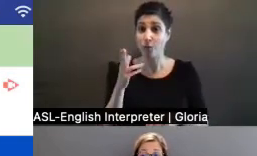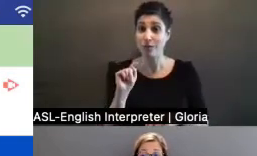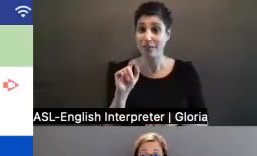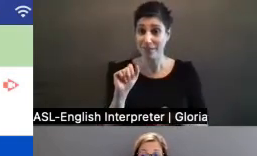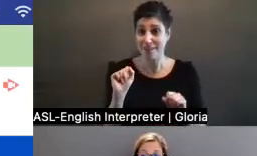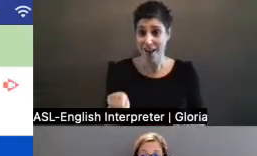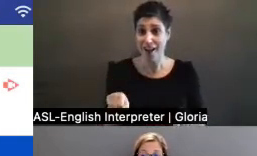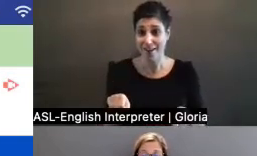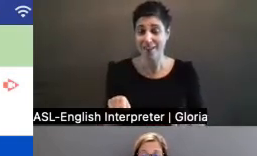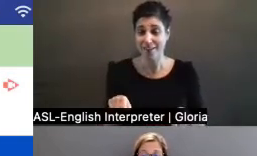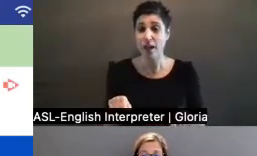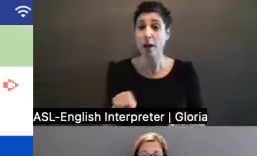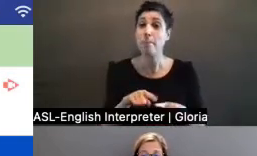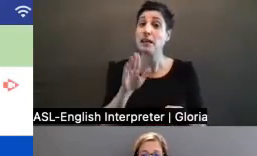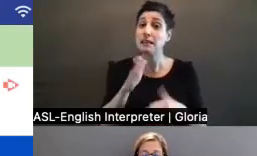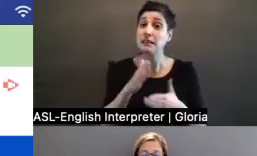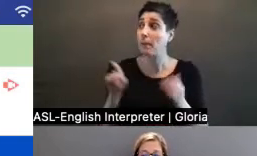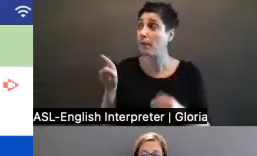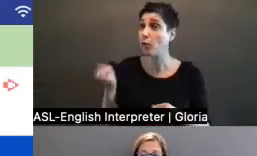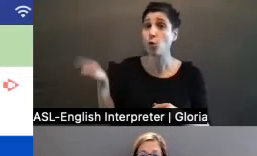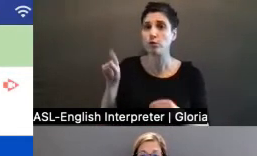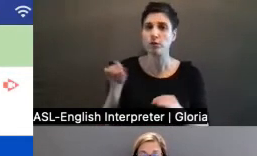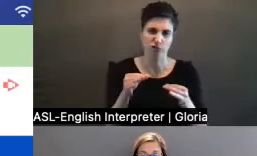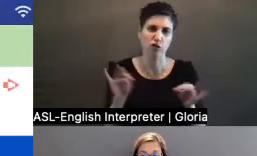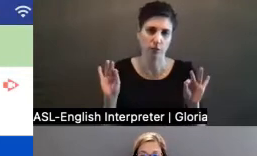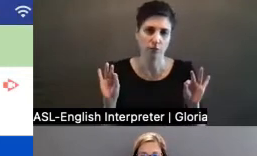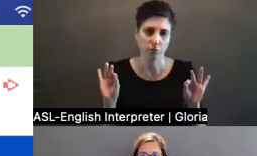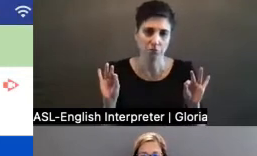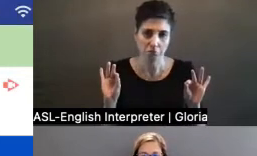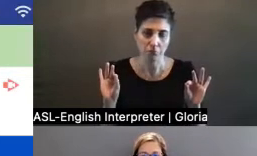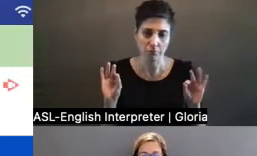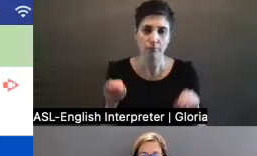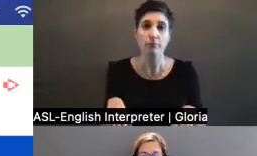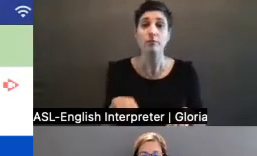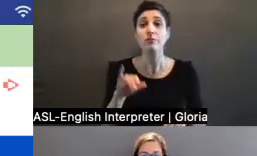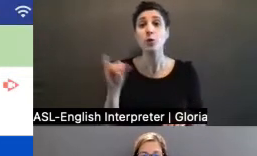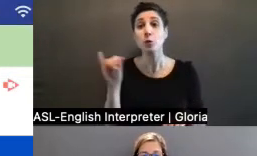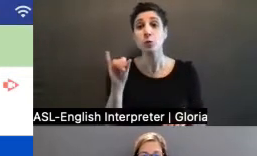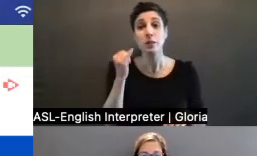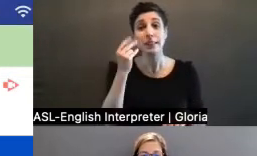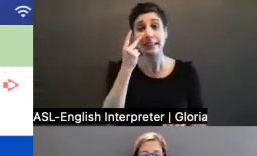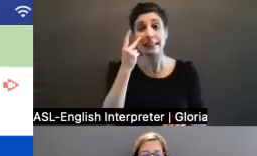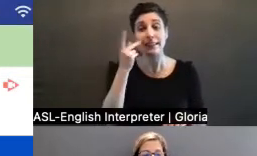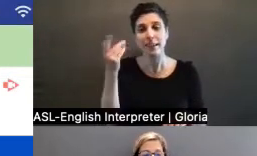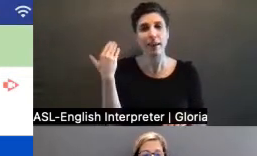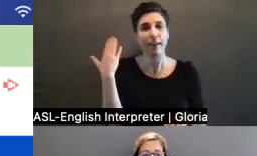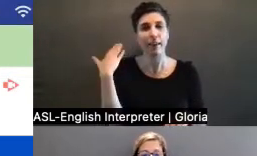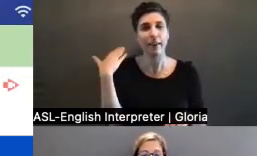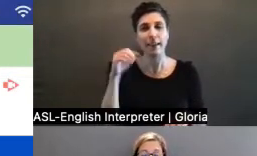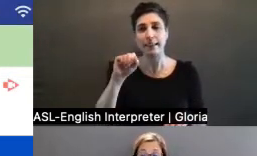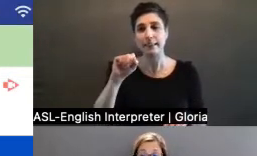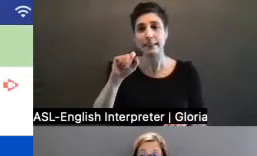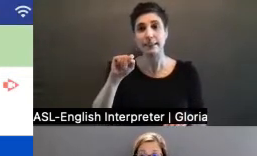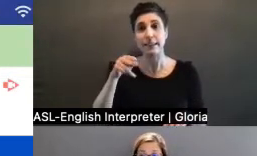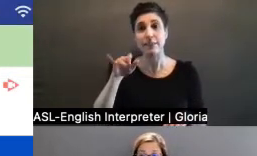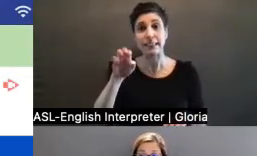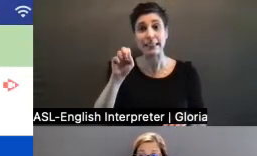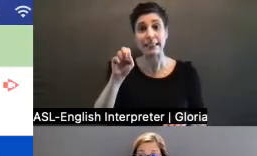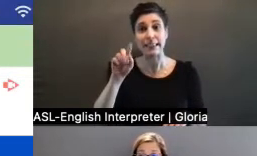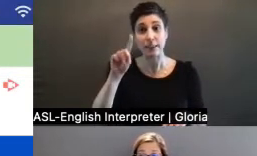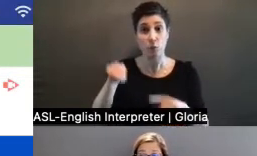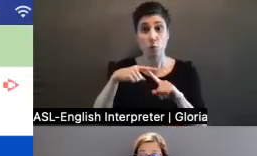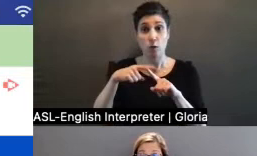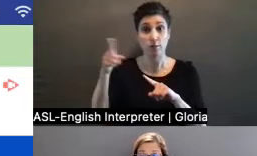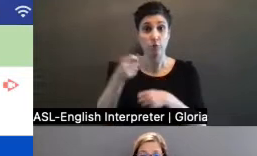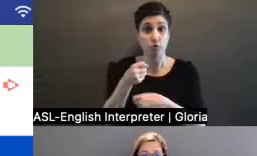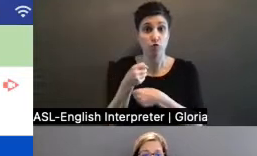that will be free for you. And you also have seen Stephanie showing you that when she went into the actual creation of Kahoots, I'm going to